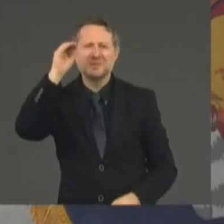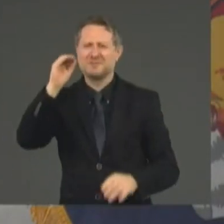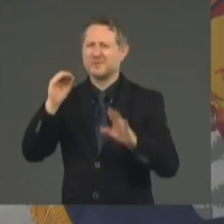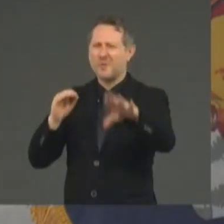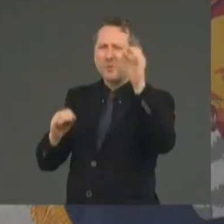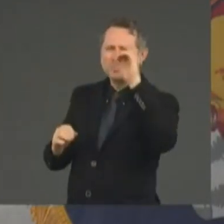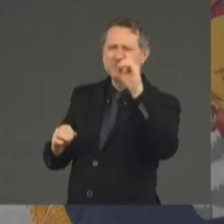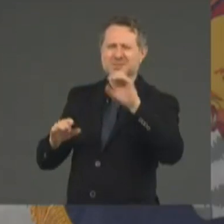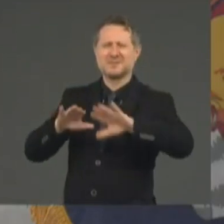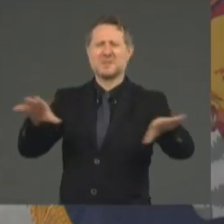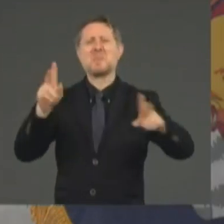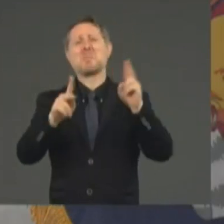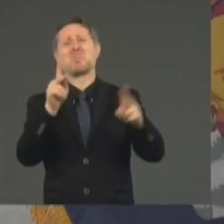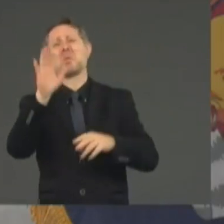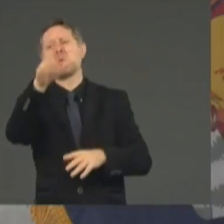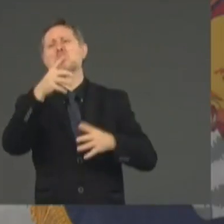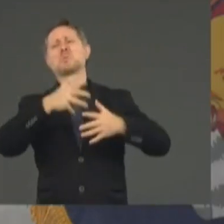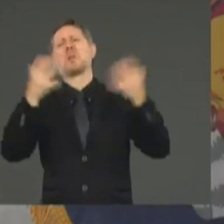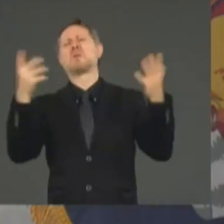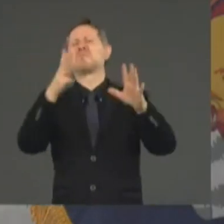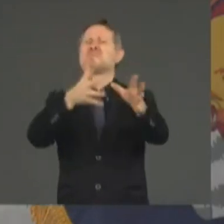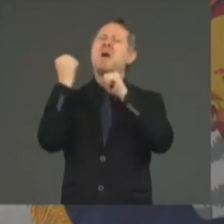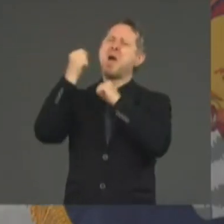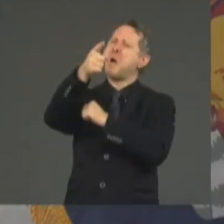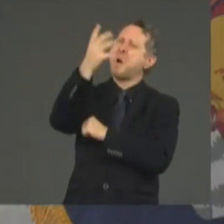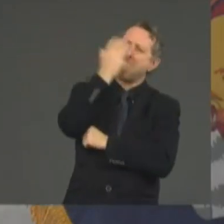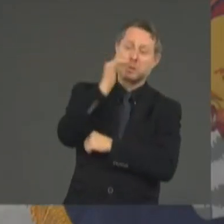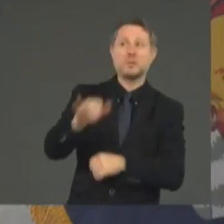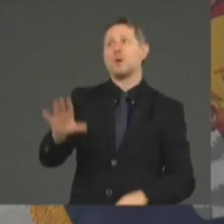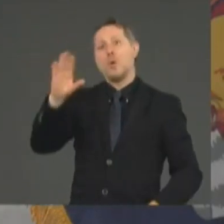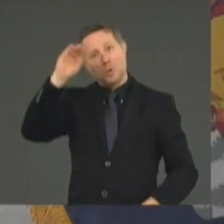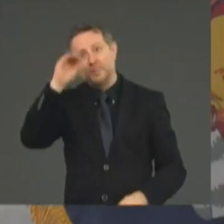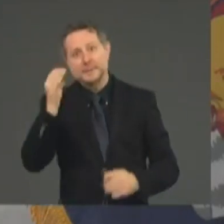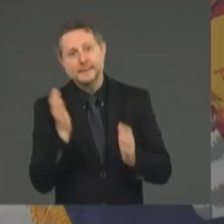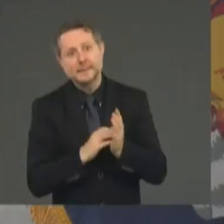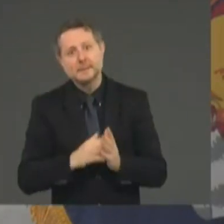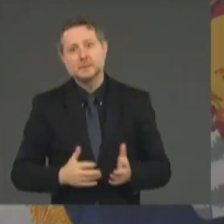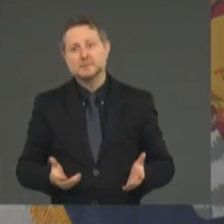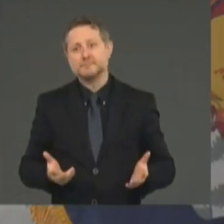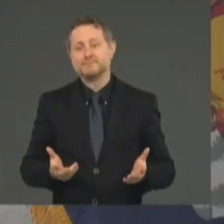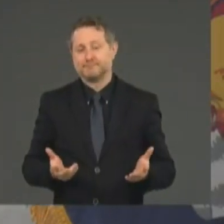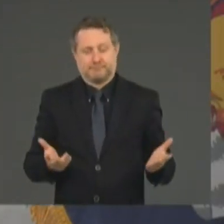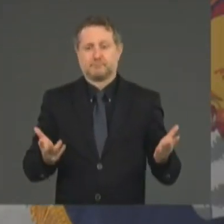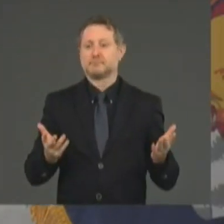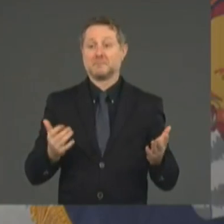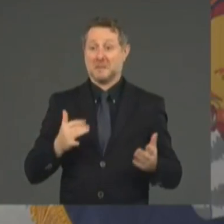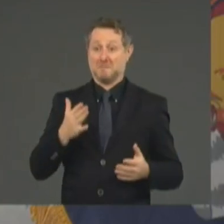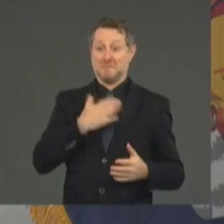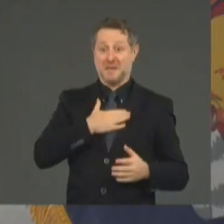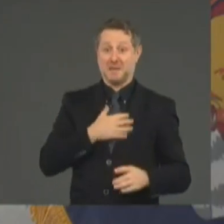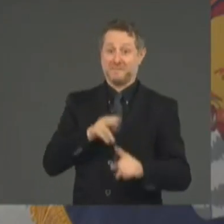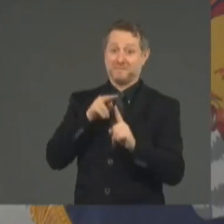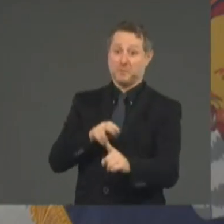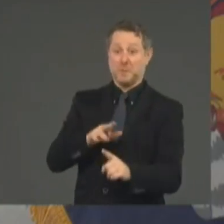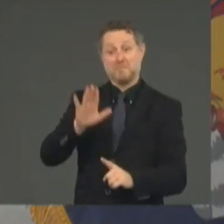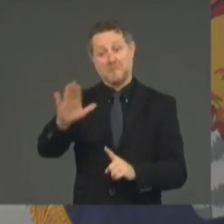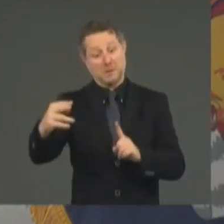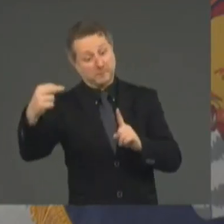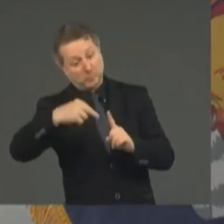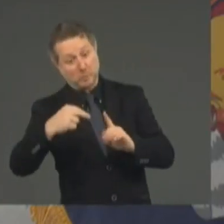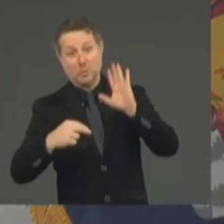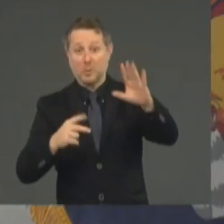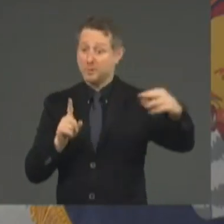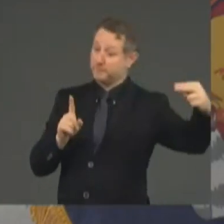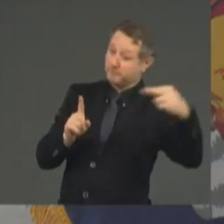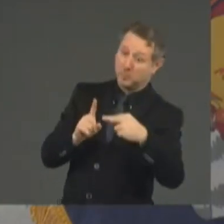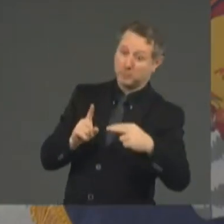it slower. On what basis do you think? It's not what I'm thinking either. Let's keep all our opinions